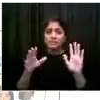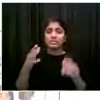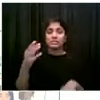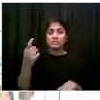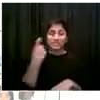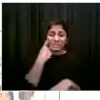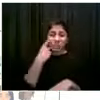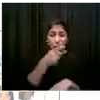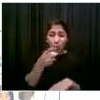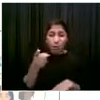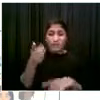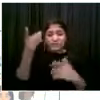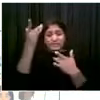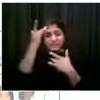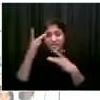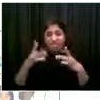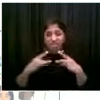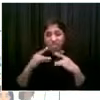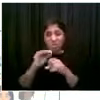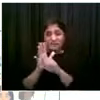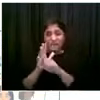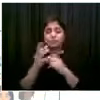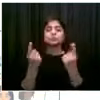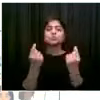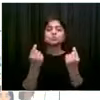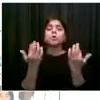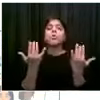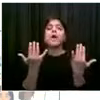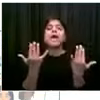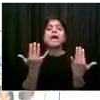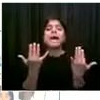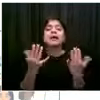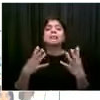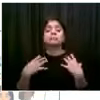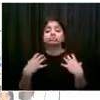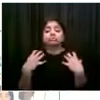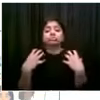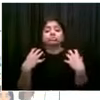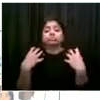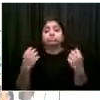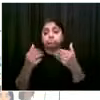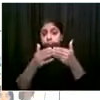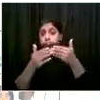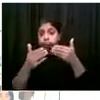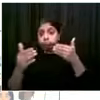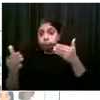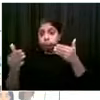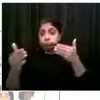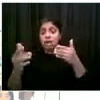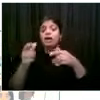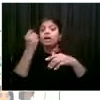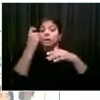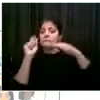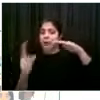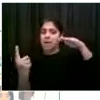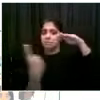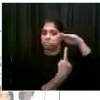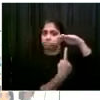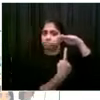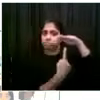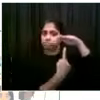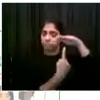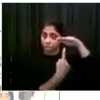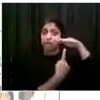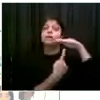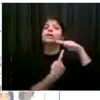to recover and of course should be isolating, you know, during the usually in the 10 day period after they've been diagnosed